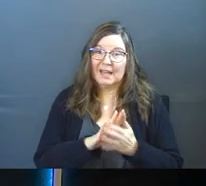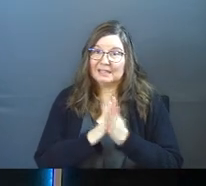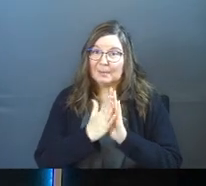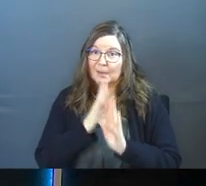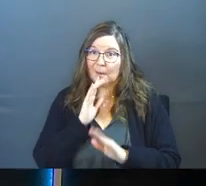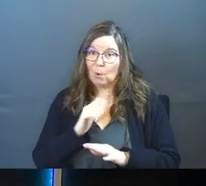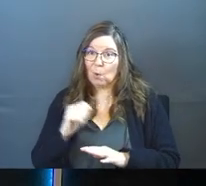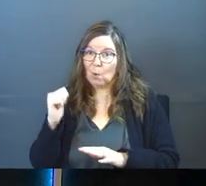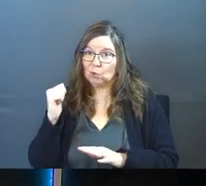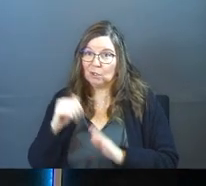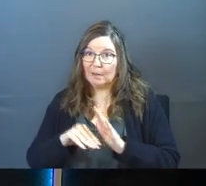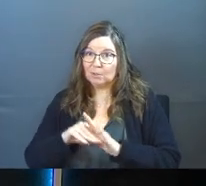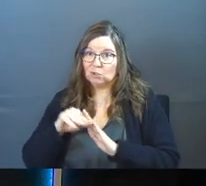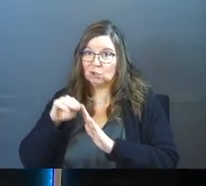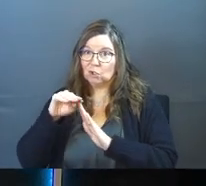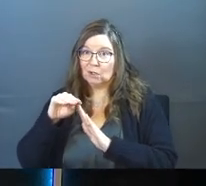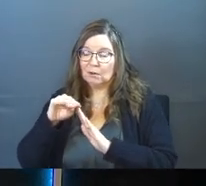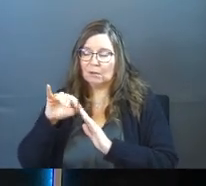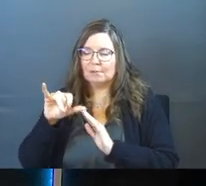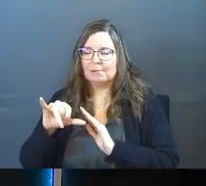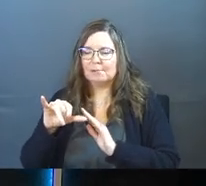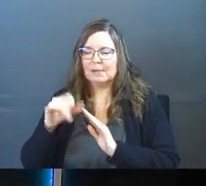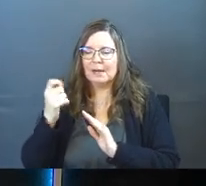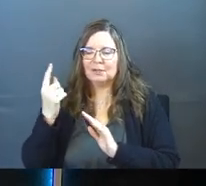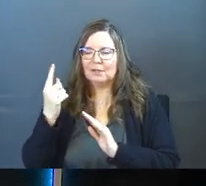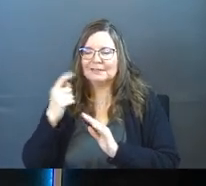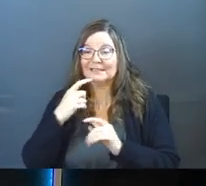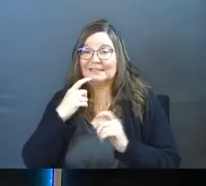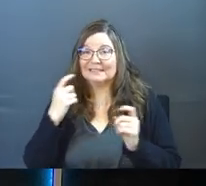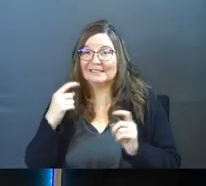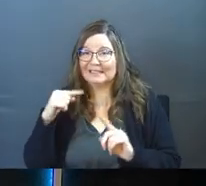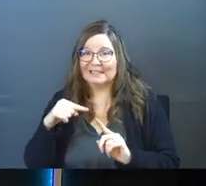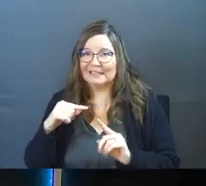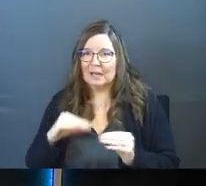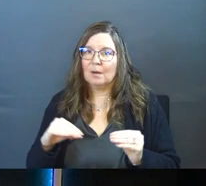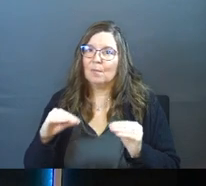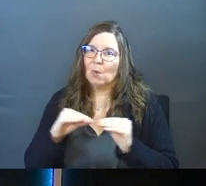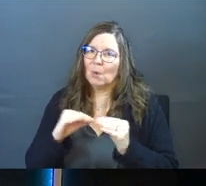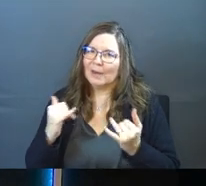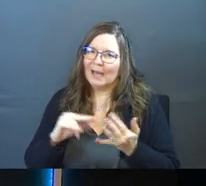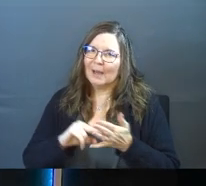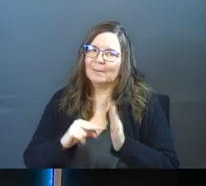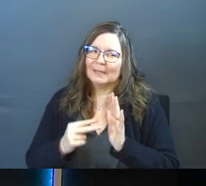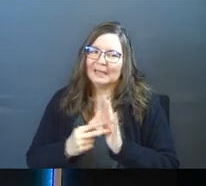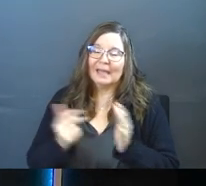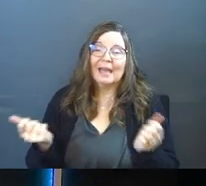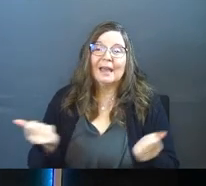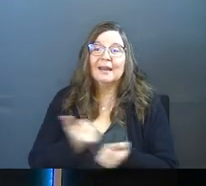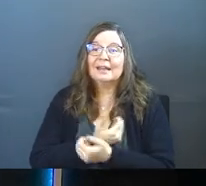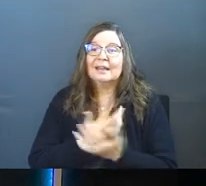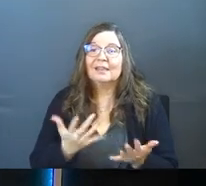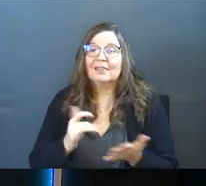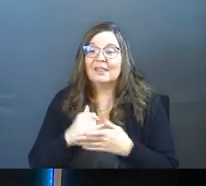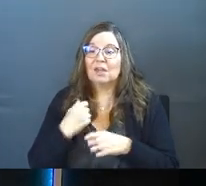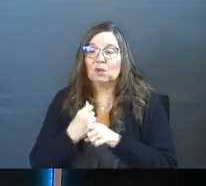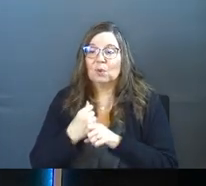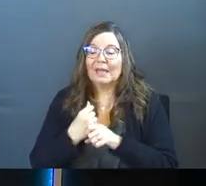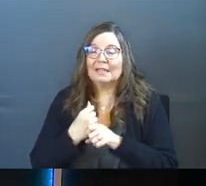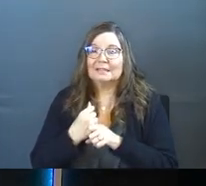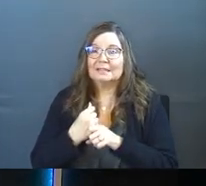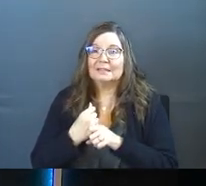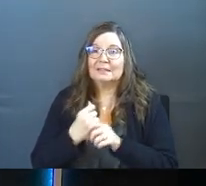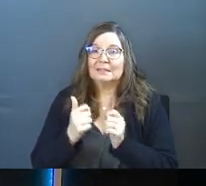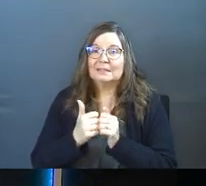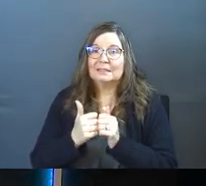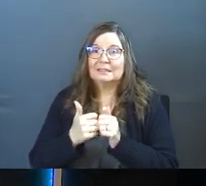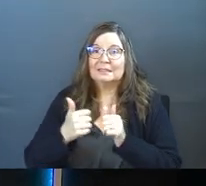gotten older and matured, I really understand sin to more mean anything that creates